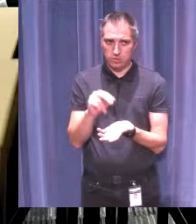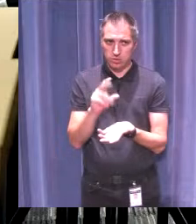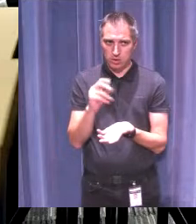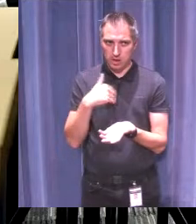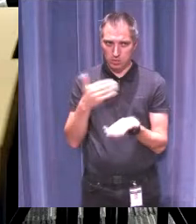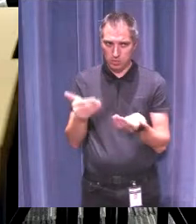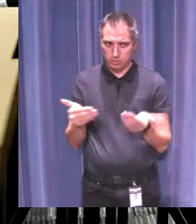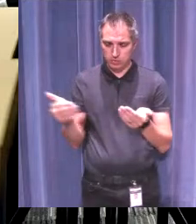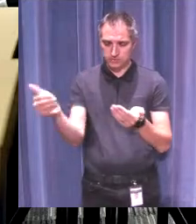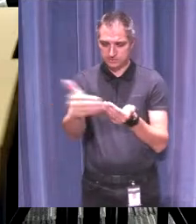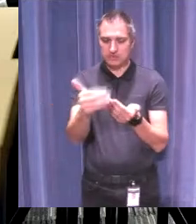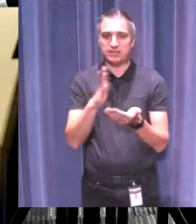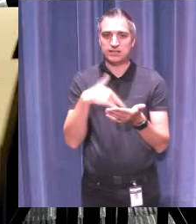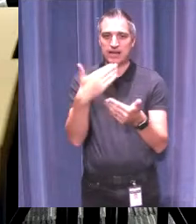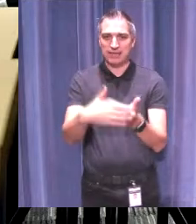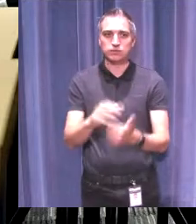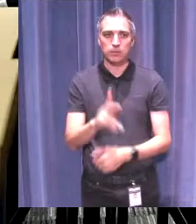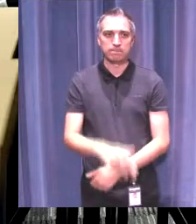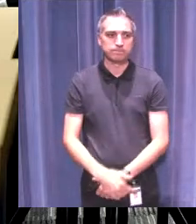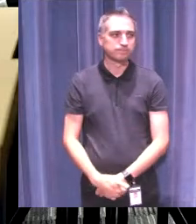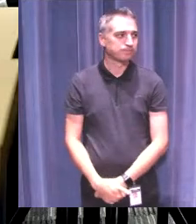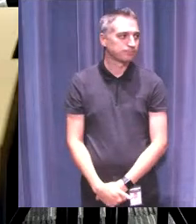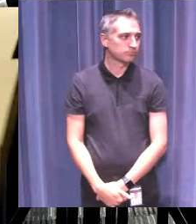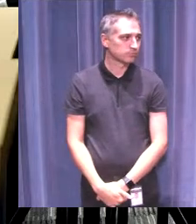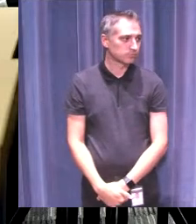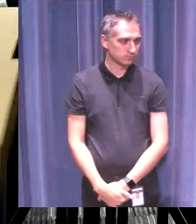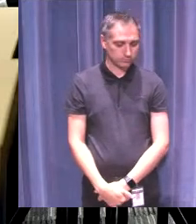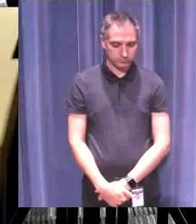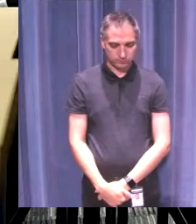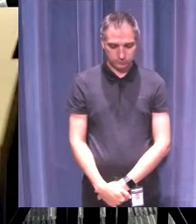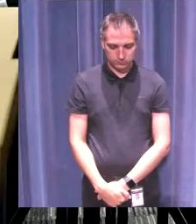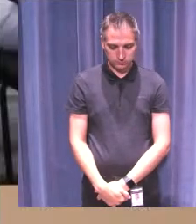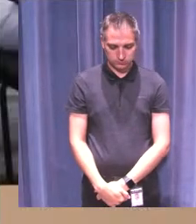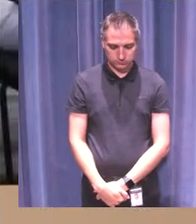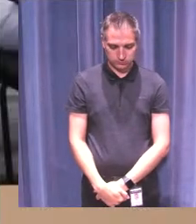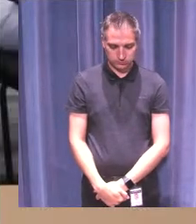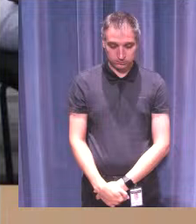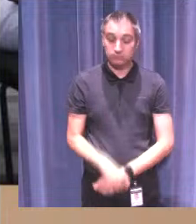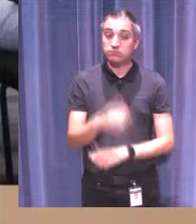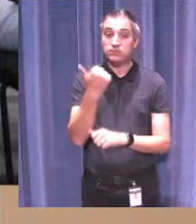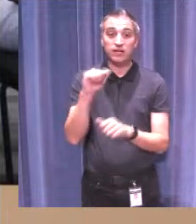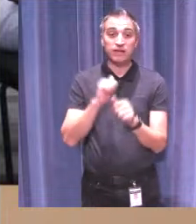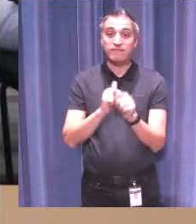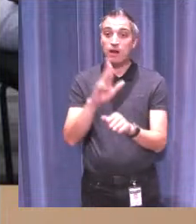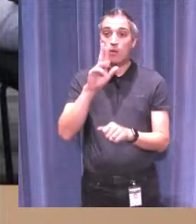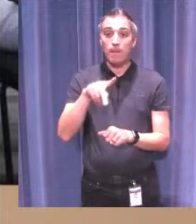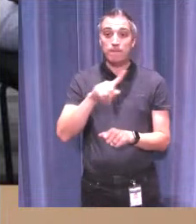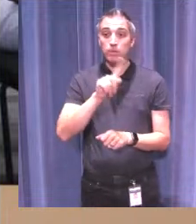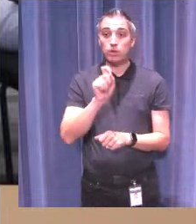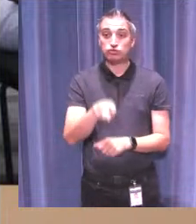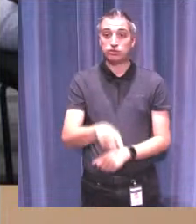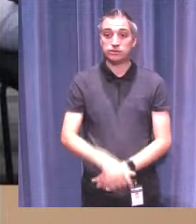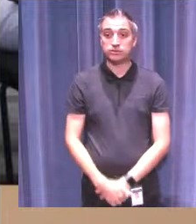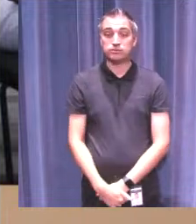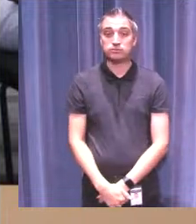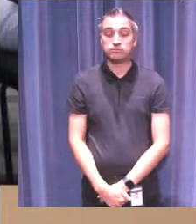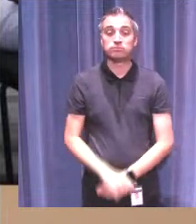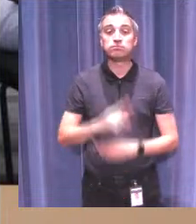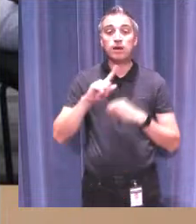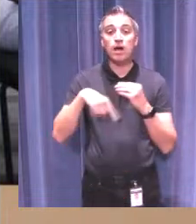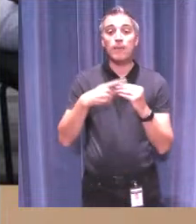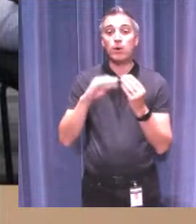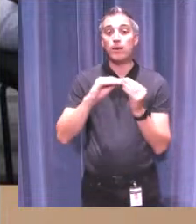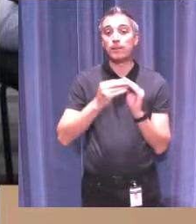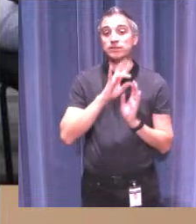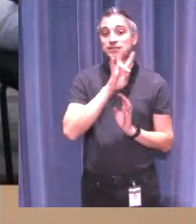we'll move to the next. Thank you. Okay, thank you. Before we move on, are there any follow-up questions by the trustees on items 7 and